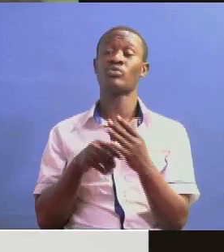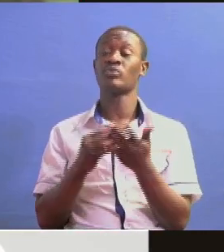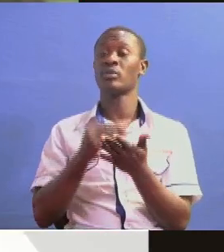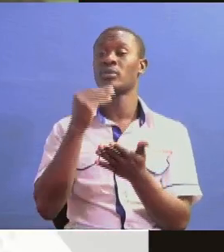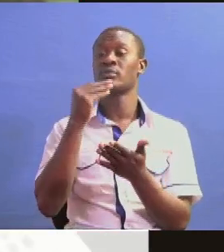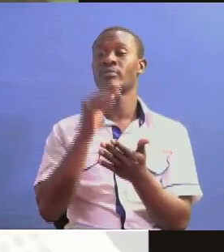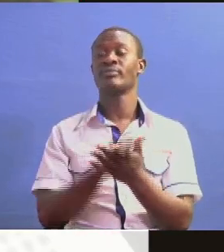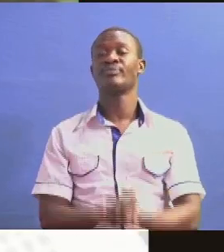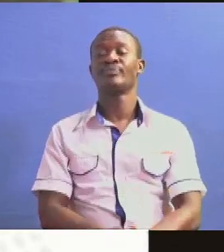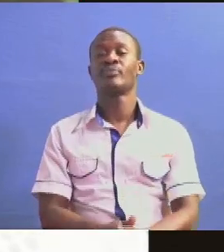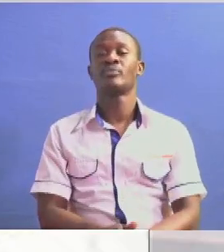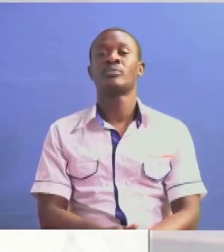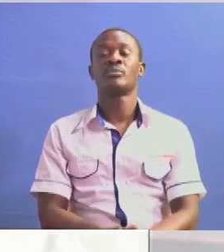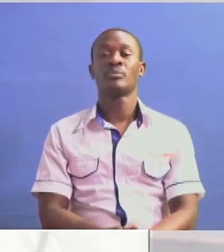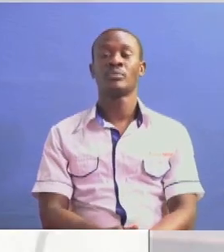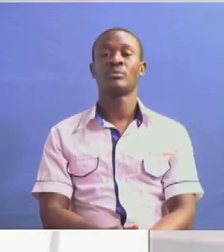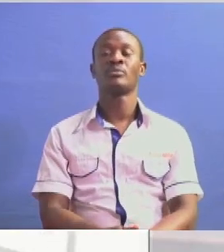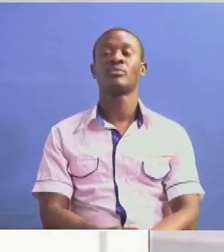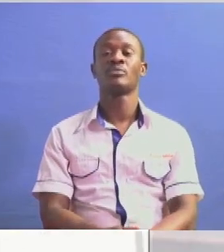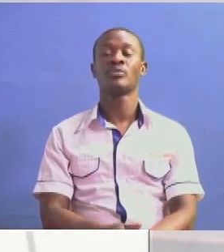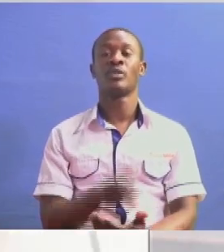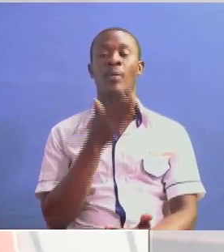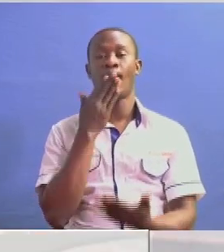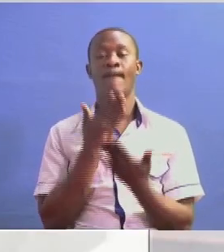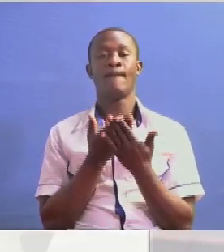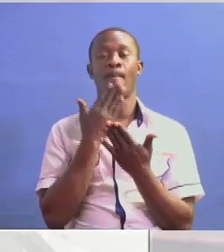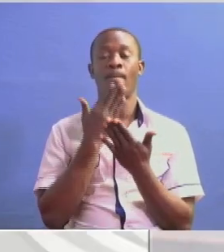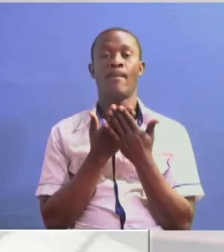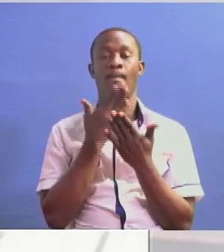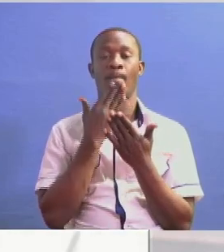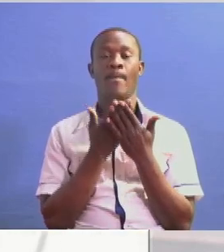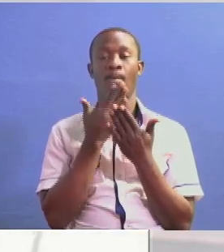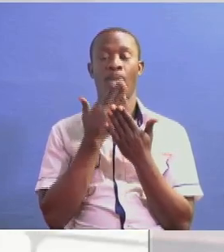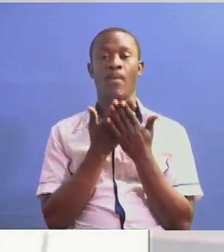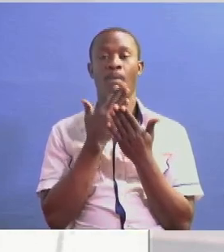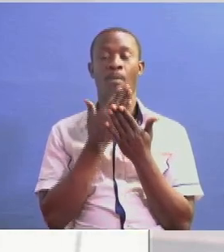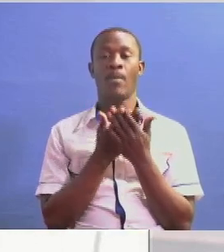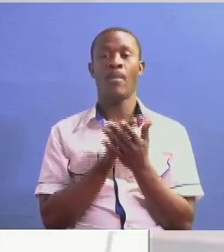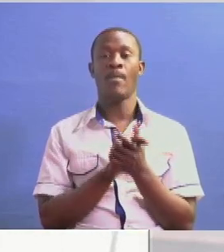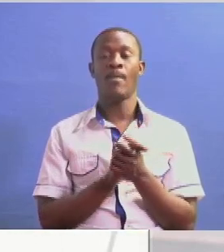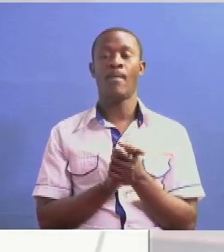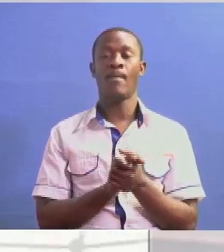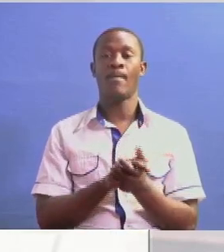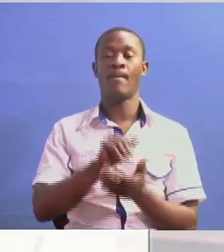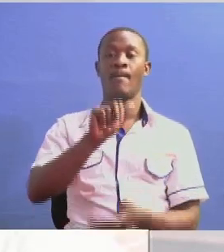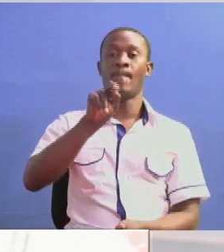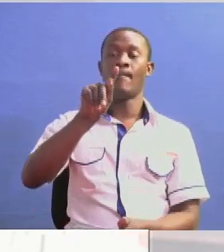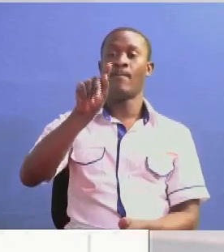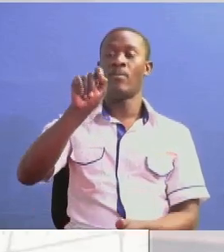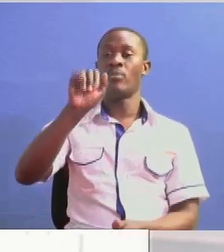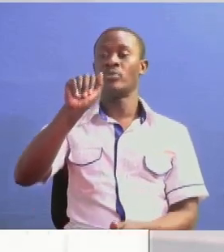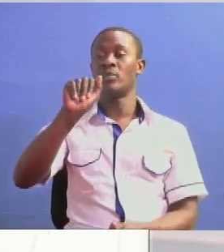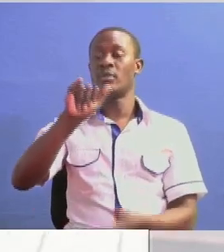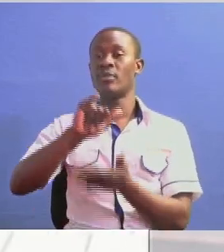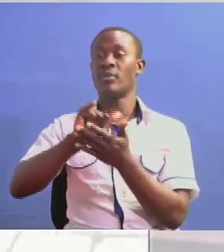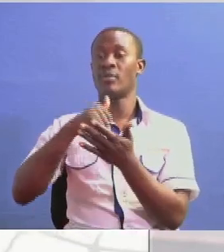school. All right. Fair enough. Thank you so much. Thank you. Yes. All right. Thank you, Dr. Mutahi Miricho. That